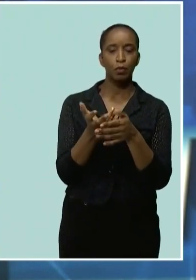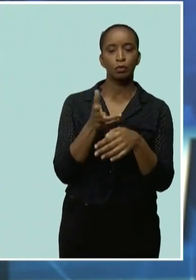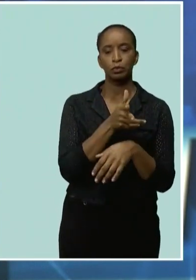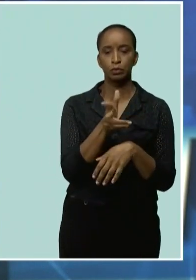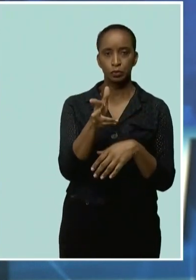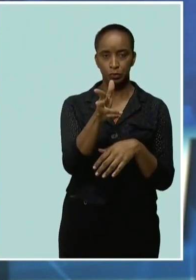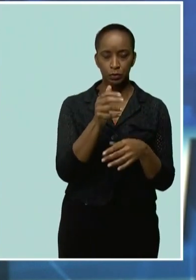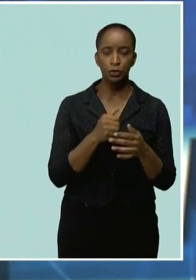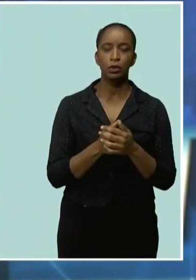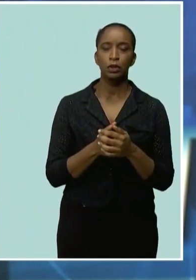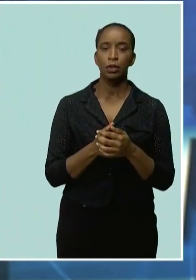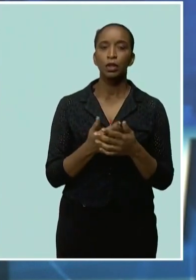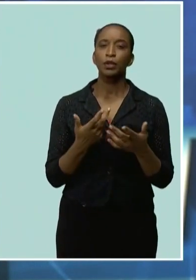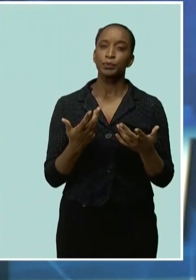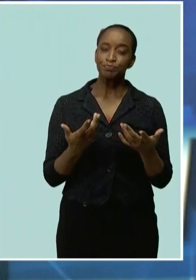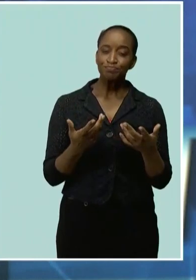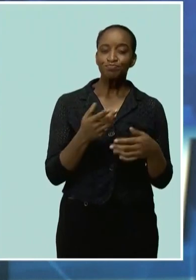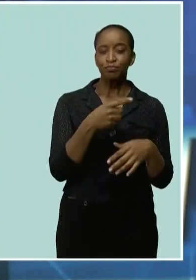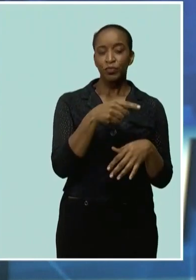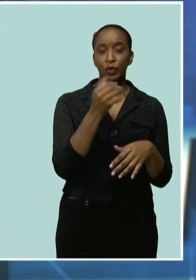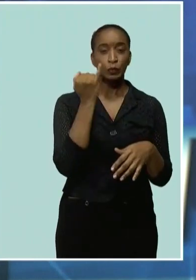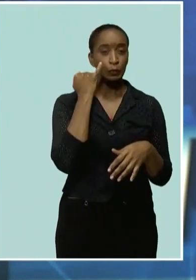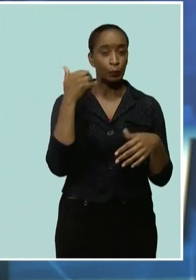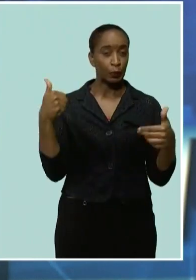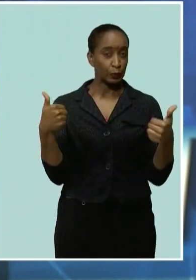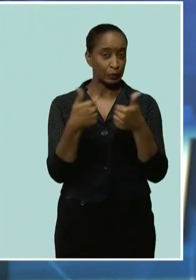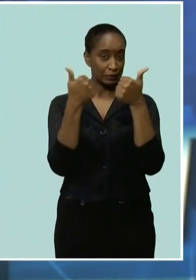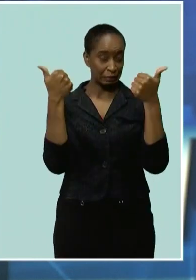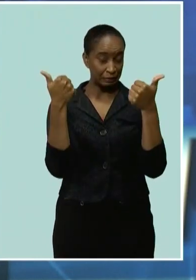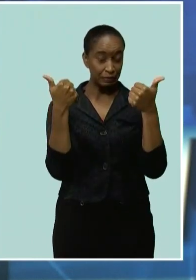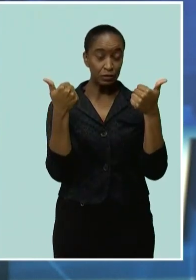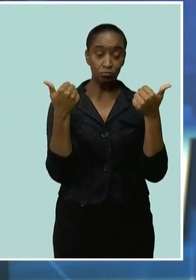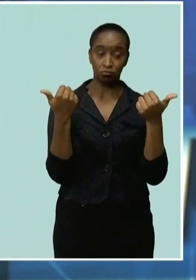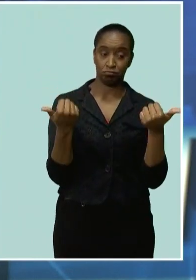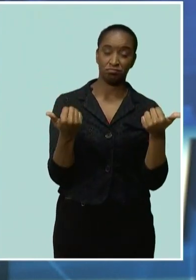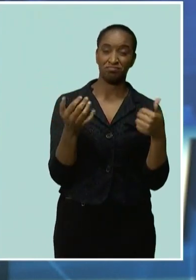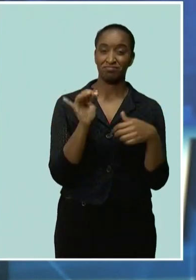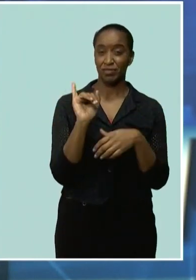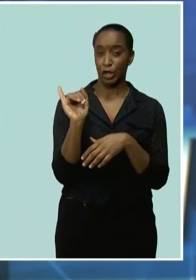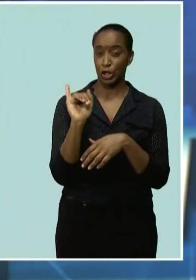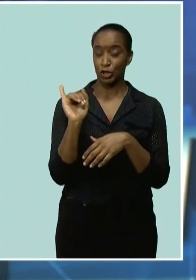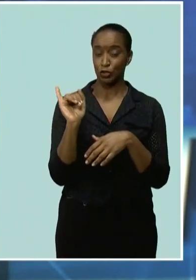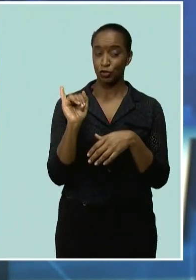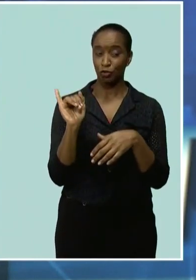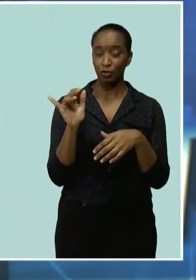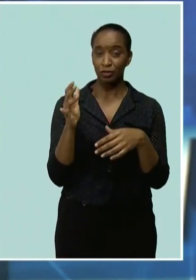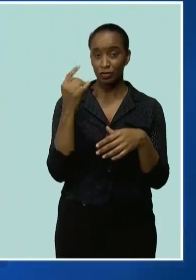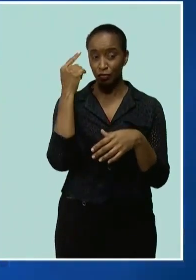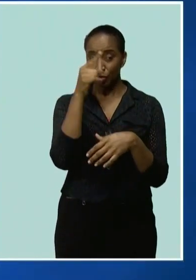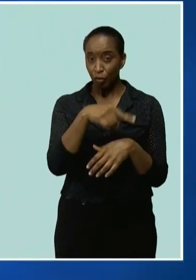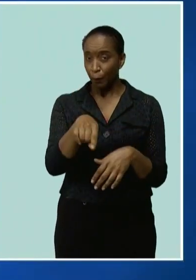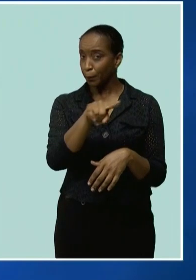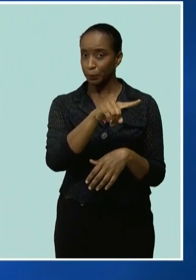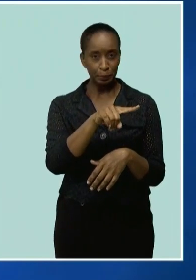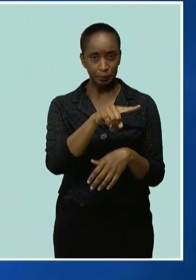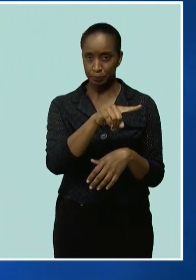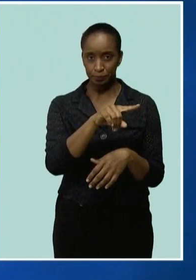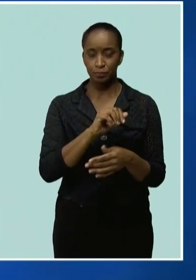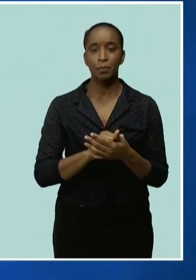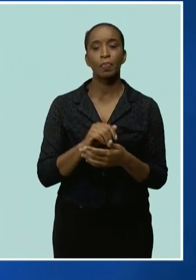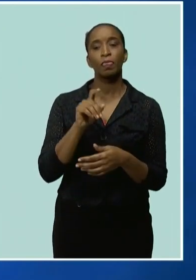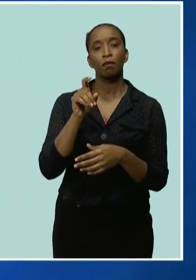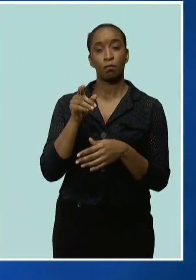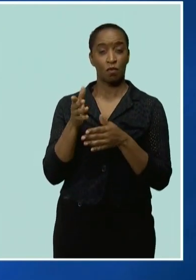considered. It is for this reason that he believes government needs to stamp out this practice. That continues to